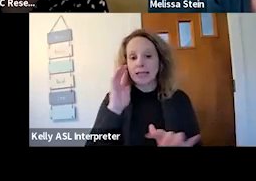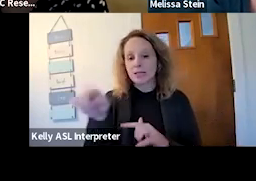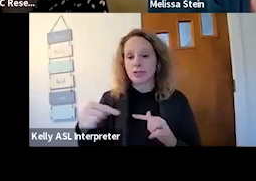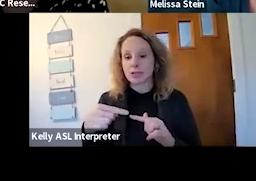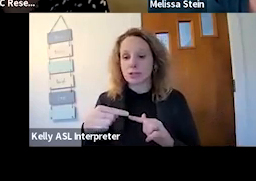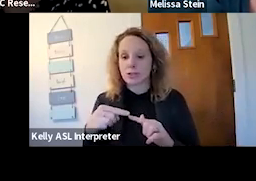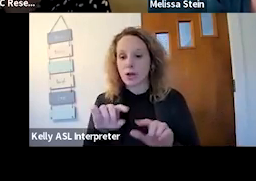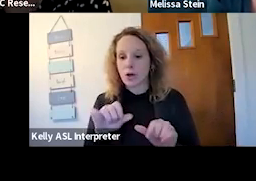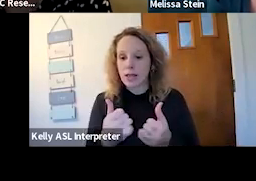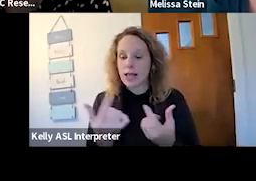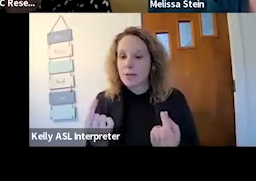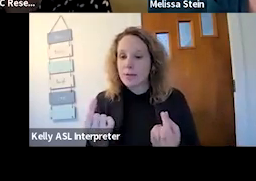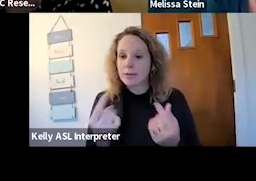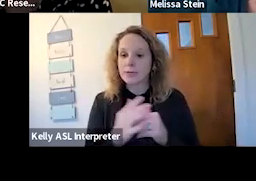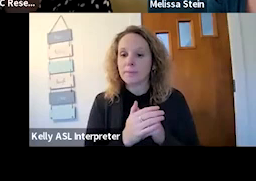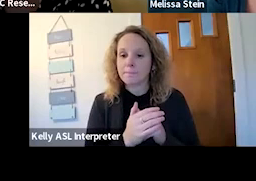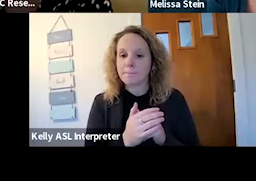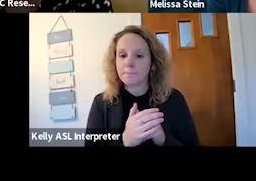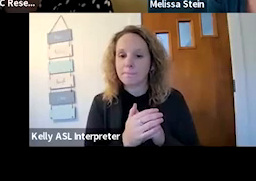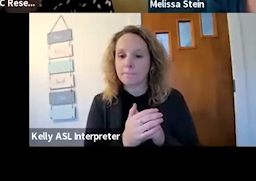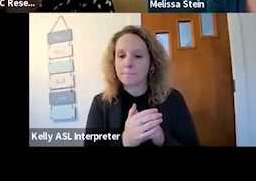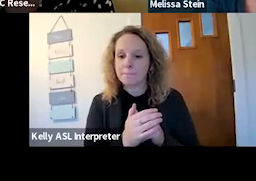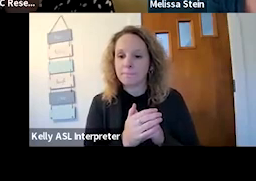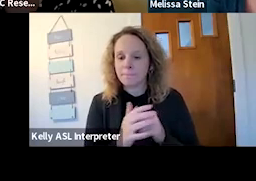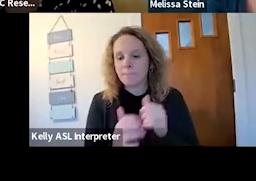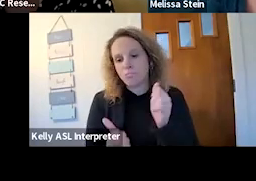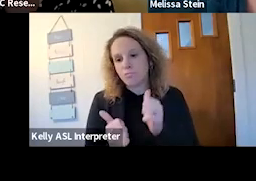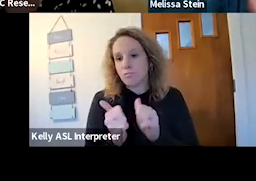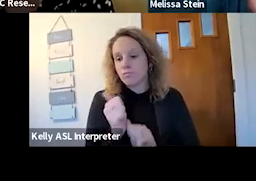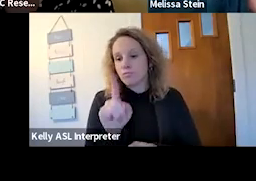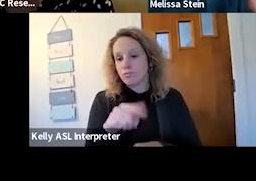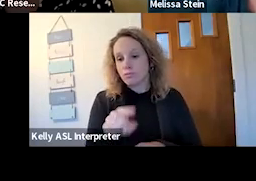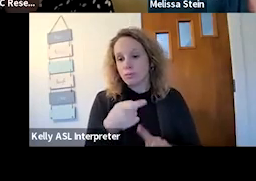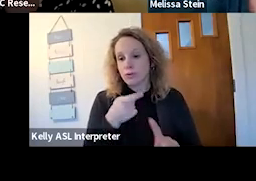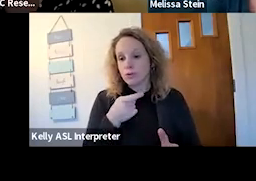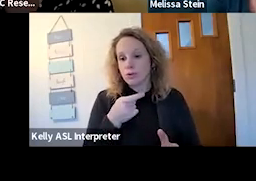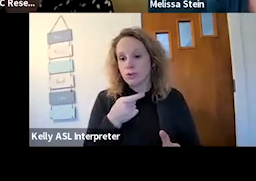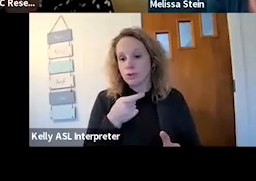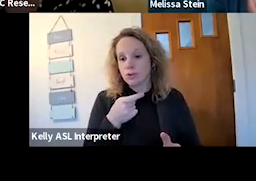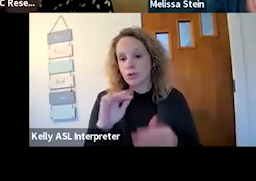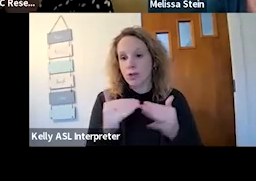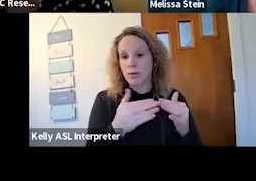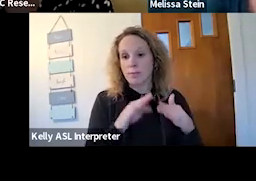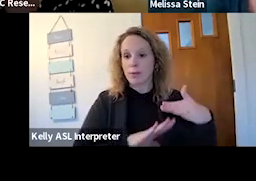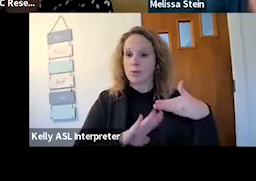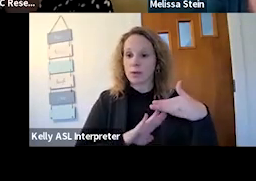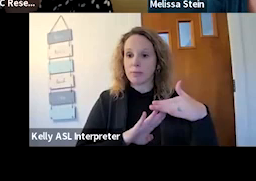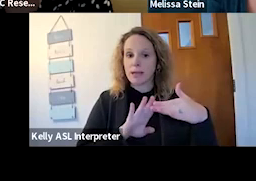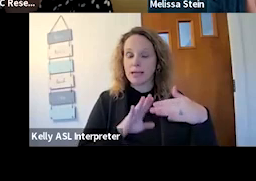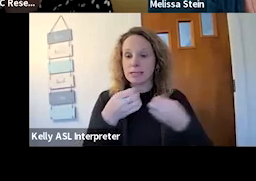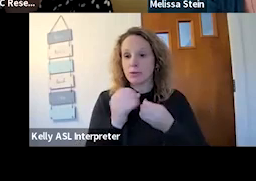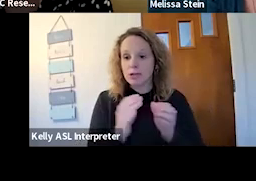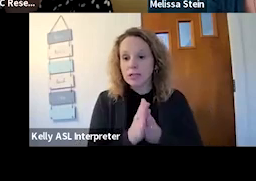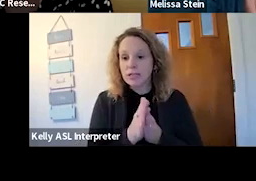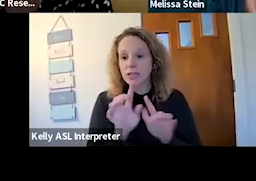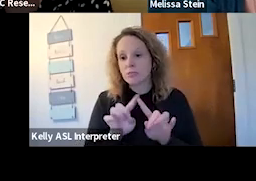and organization, let's see, it looks like a majority of you are joining from a community-based provider organization, but